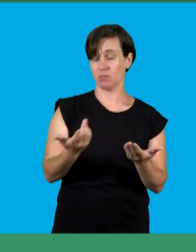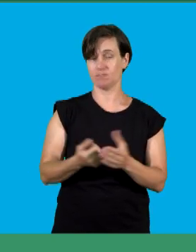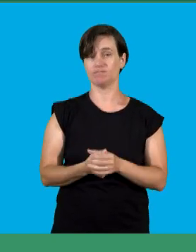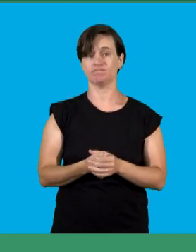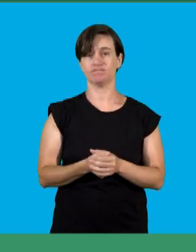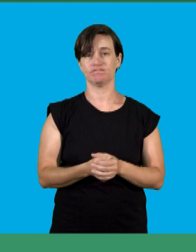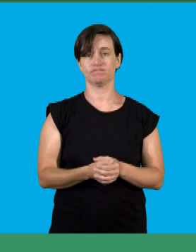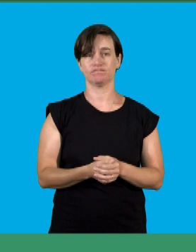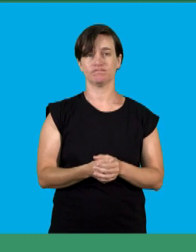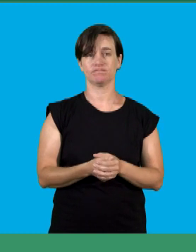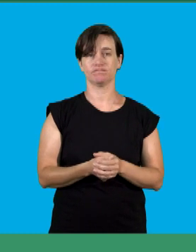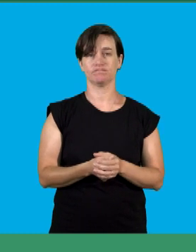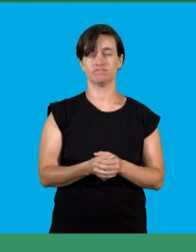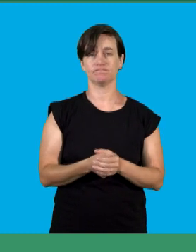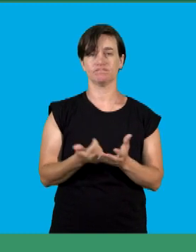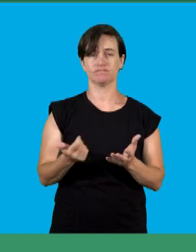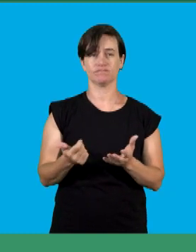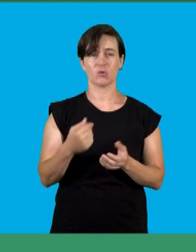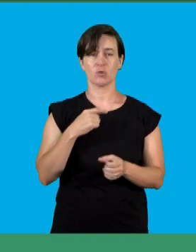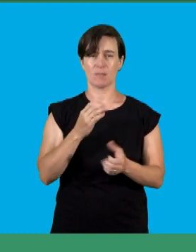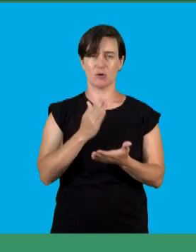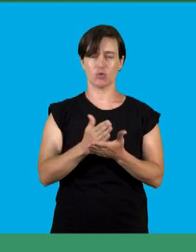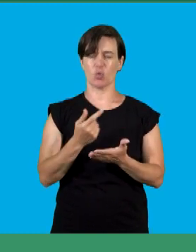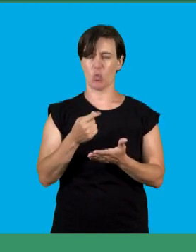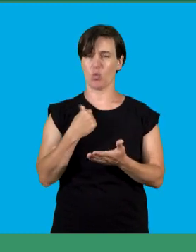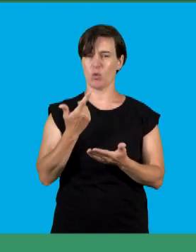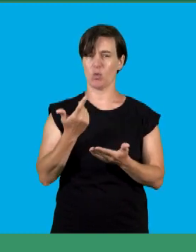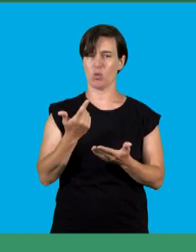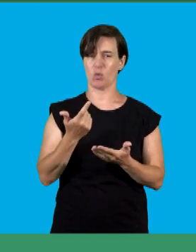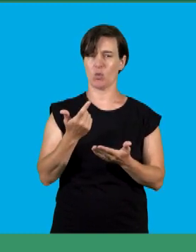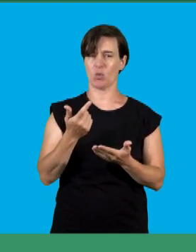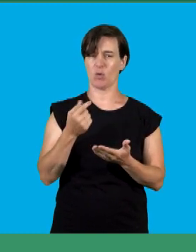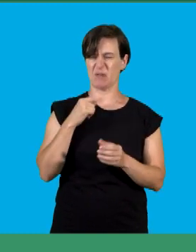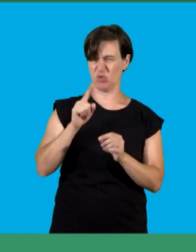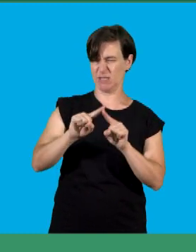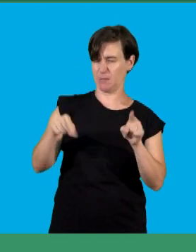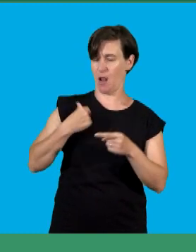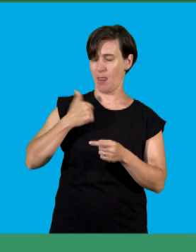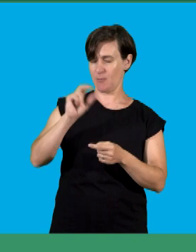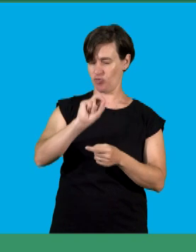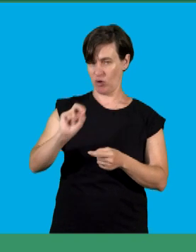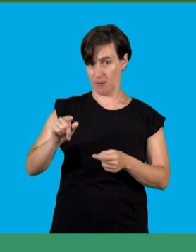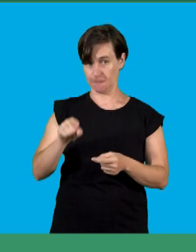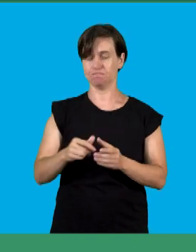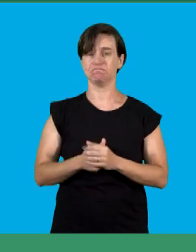the middle, you're going to write that. So Peter, I don't have enough space, but I'll try and do something like this.